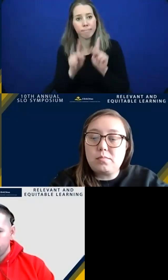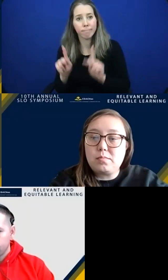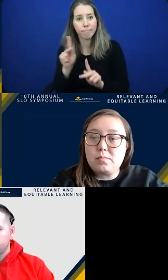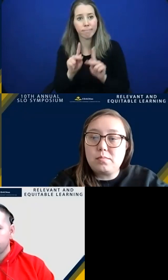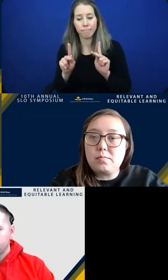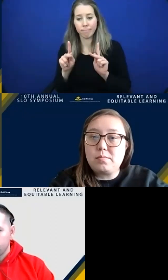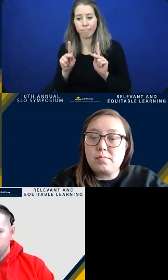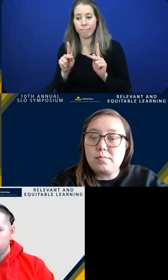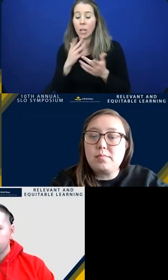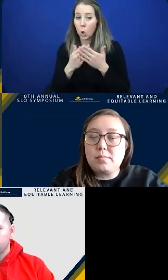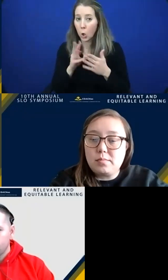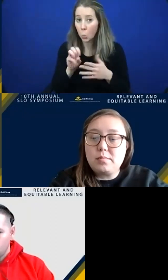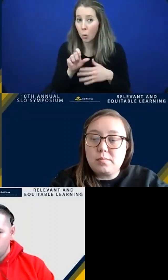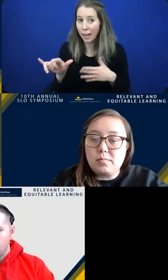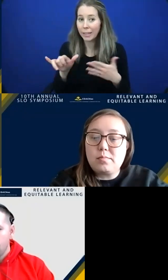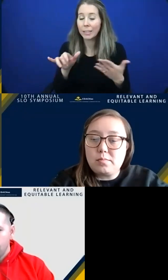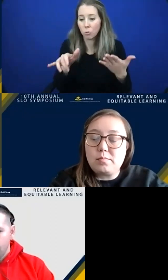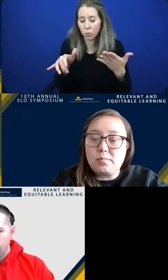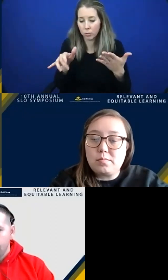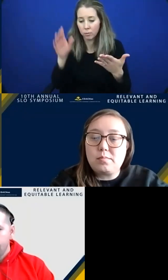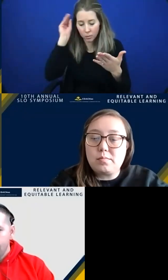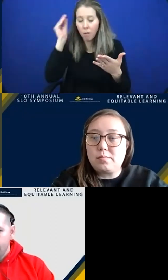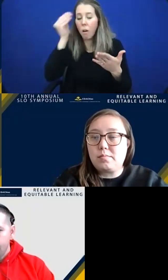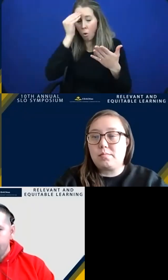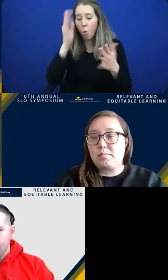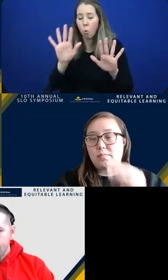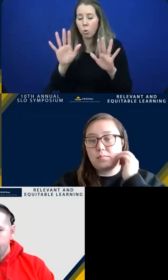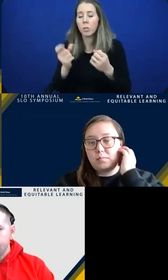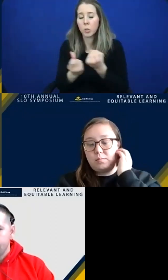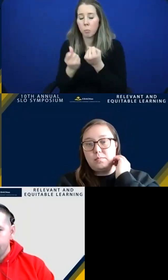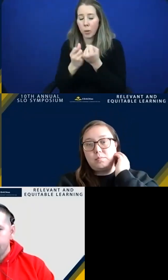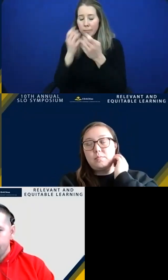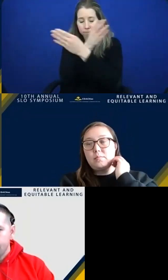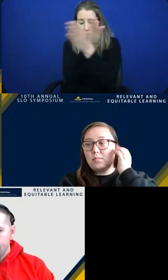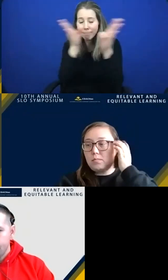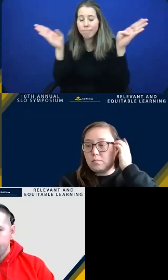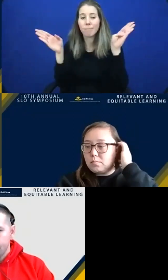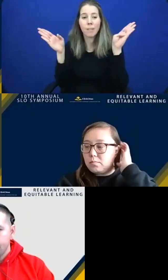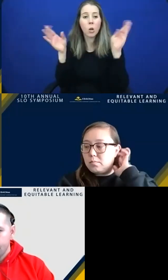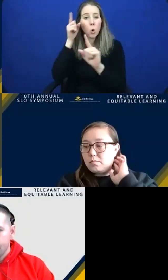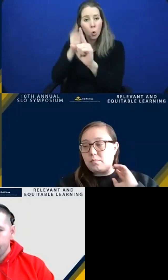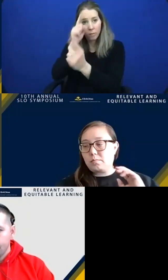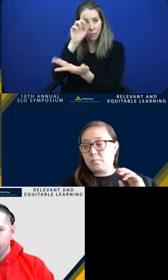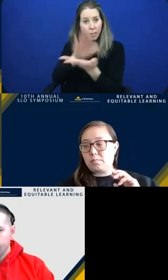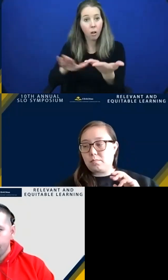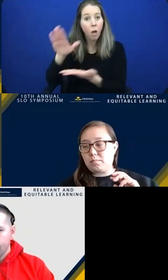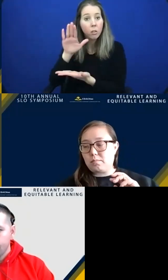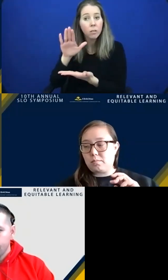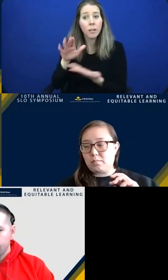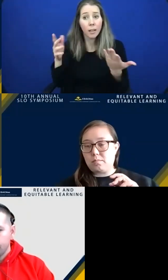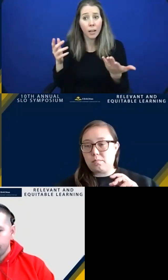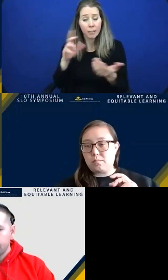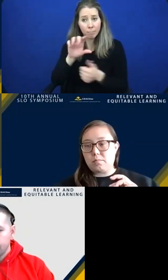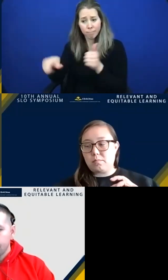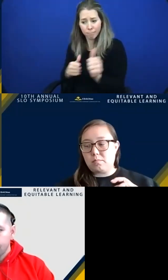challenging them in the good way, to come back to that idea of how are you supporting the overall mission of the college, and what is the why that we're all